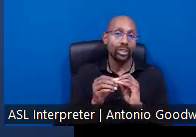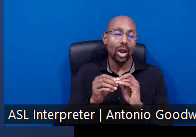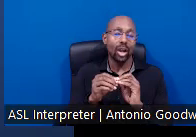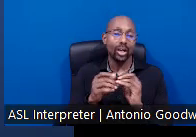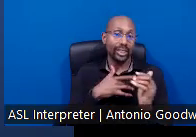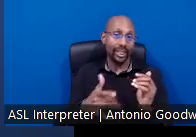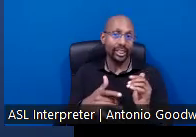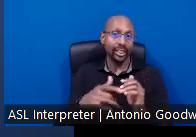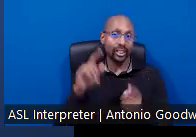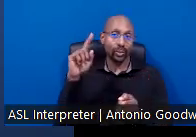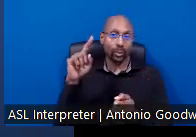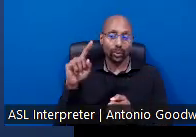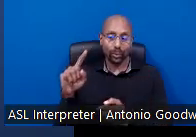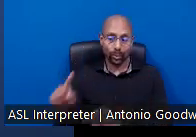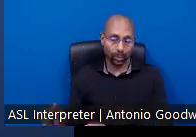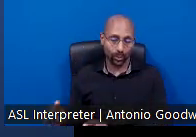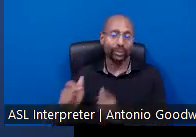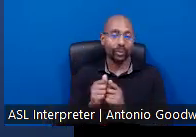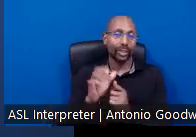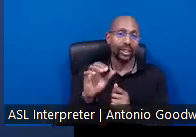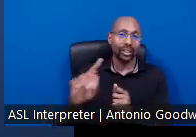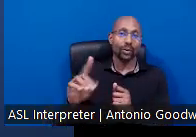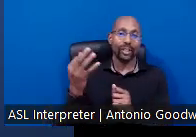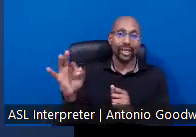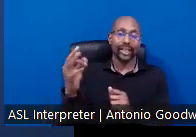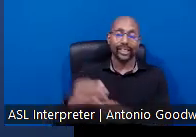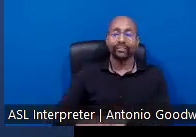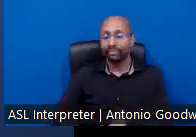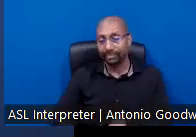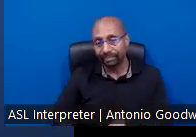downward with COVID-19.